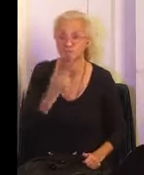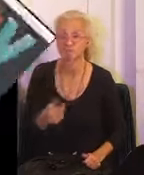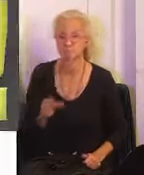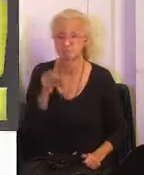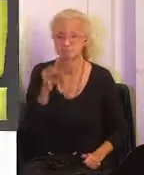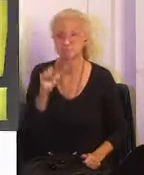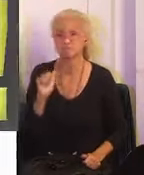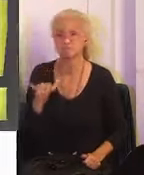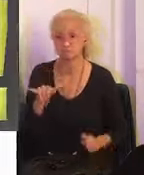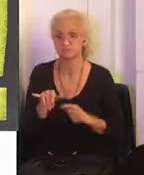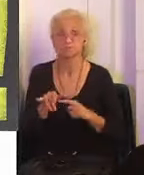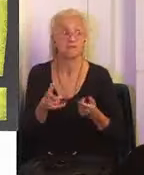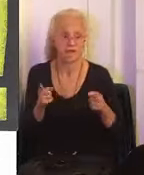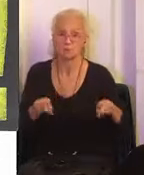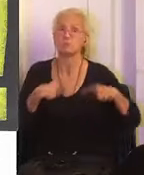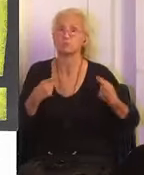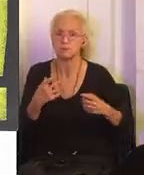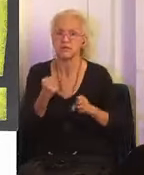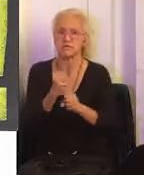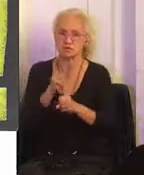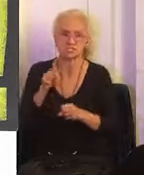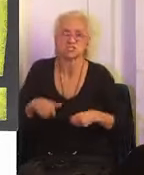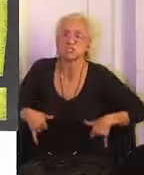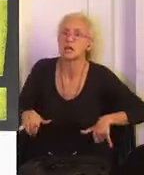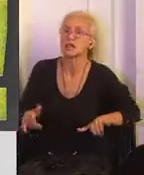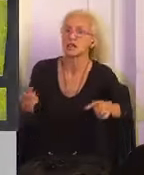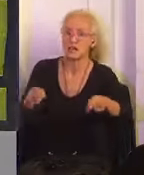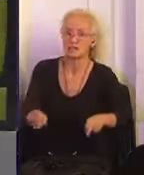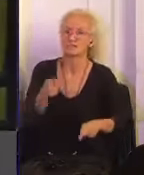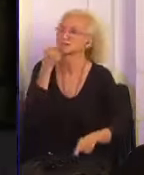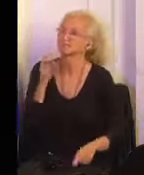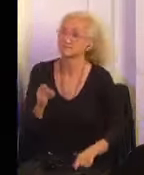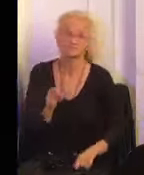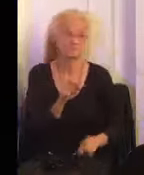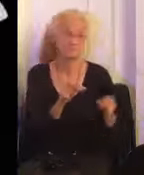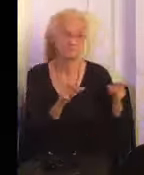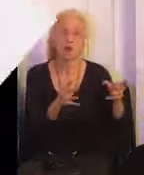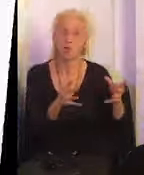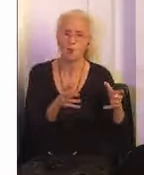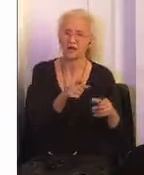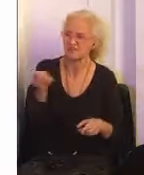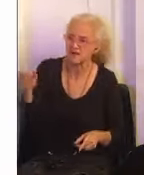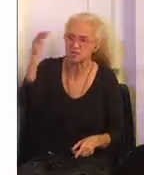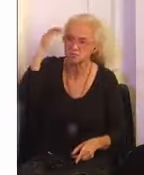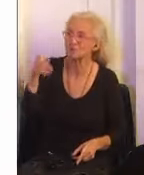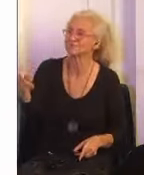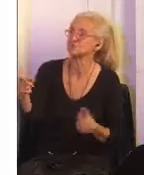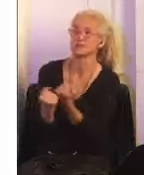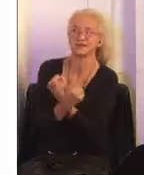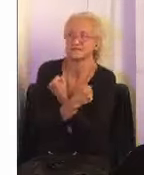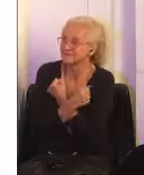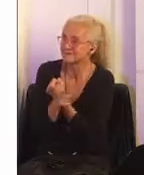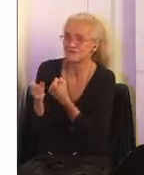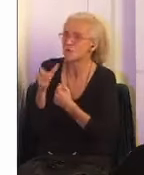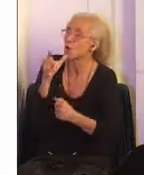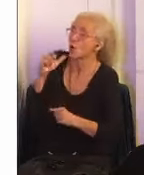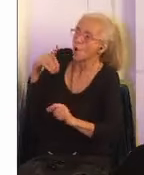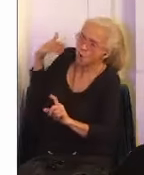That goes on all these years later, still happening. Glenn wanted them to know that they were loved for